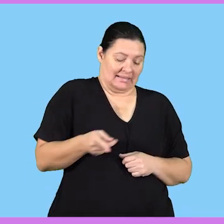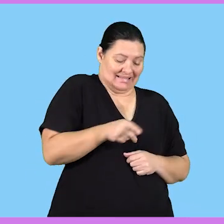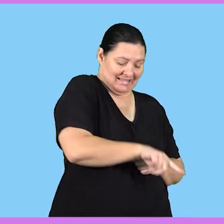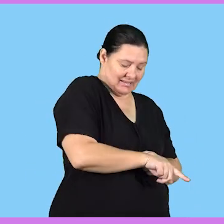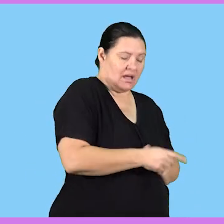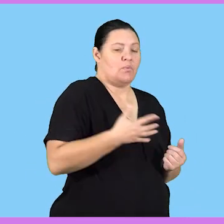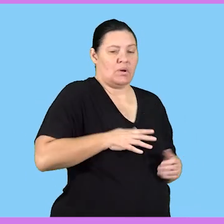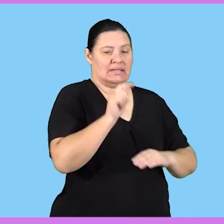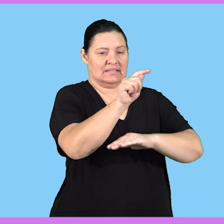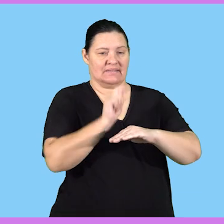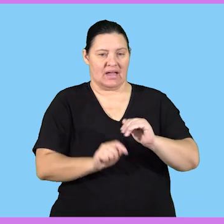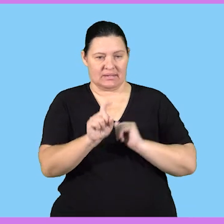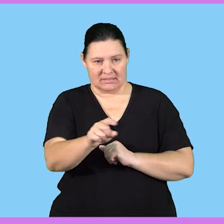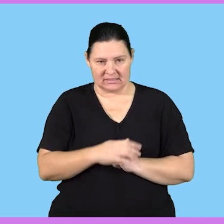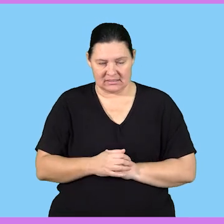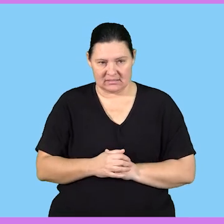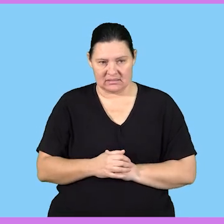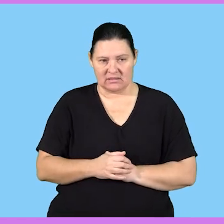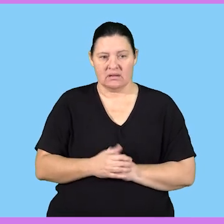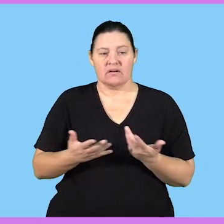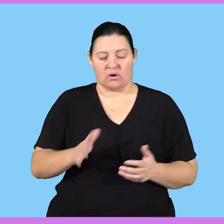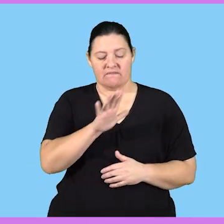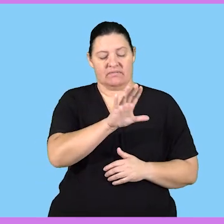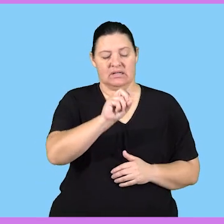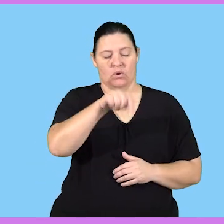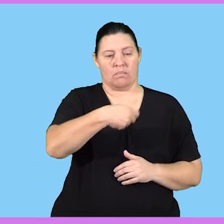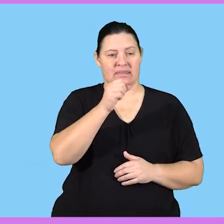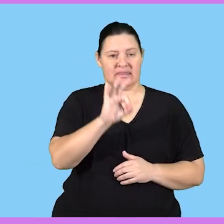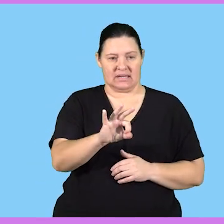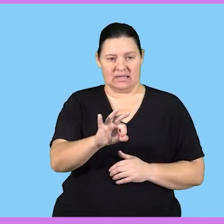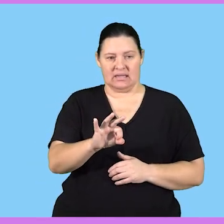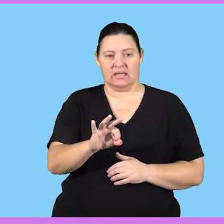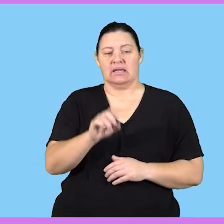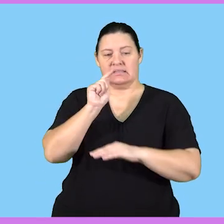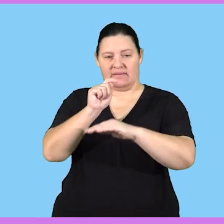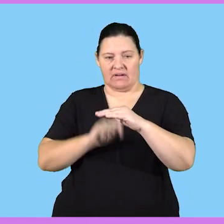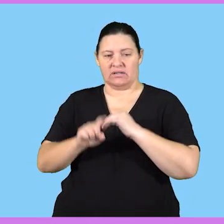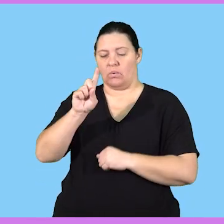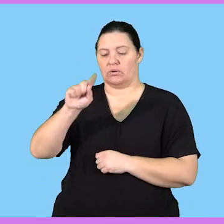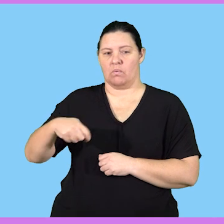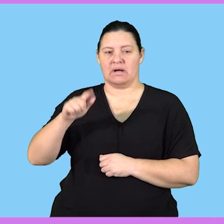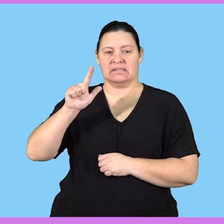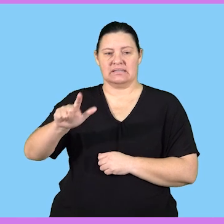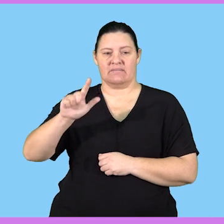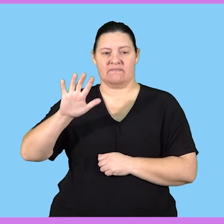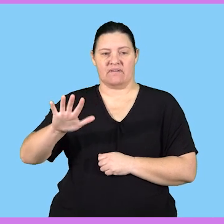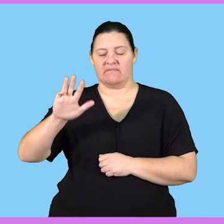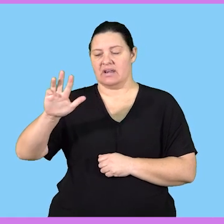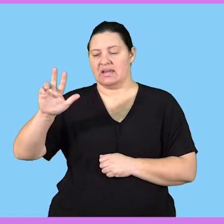We must move on to metric, so therefore I will divide by the rate. I'm taking the 50.3 and I divide it